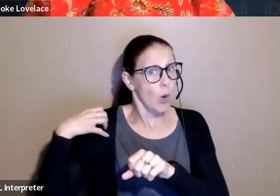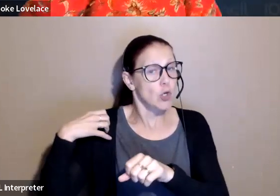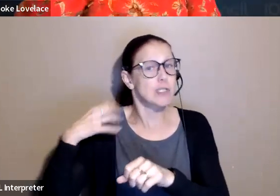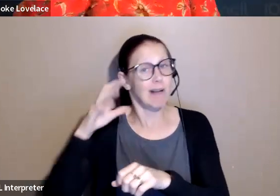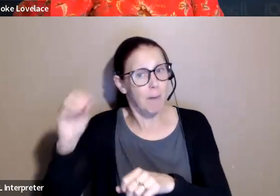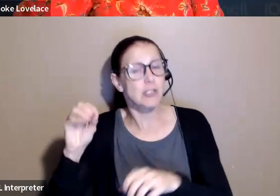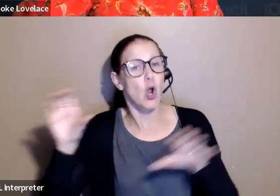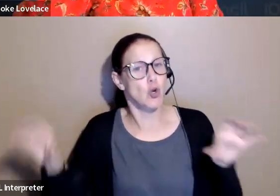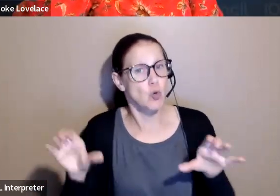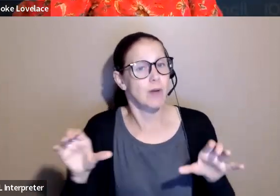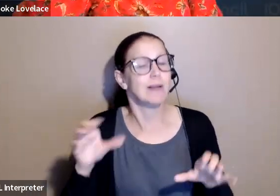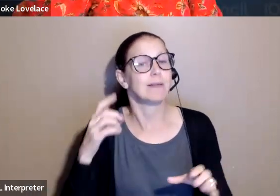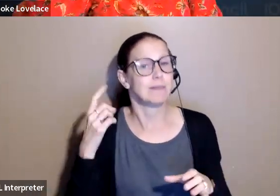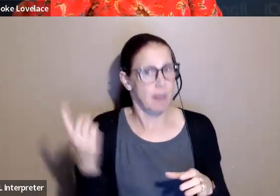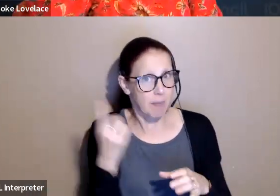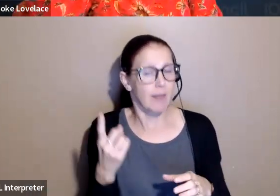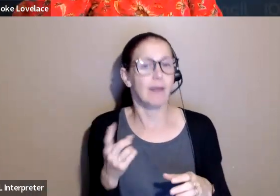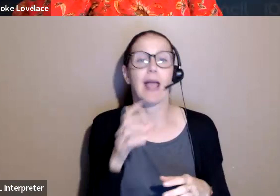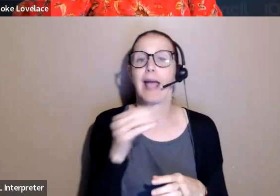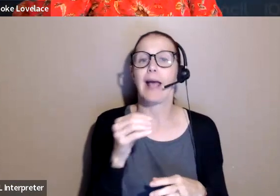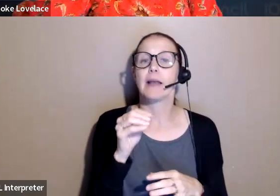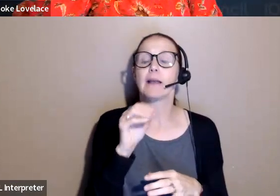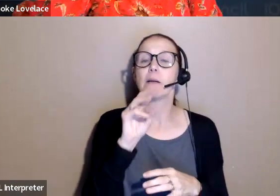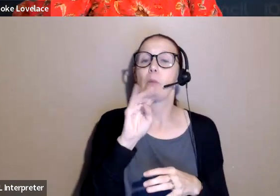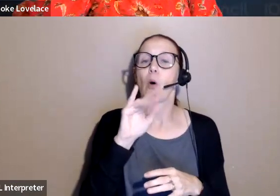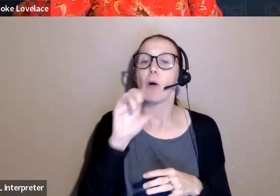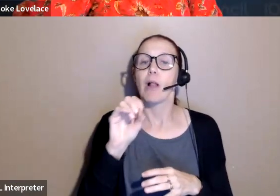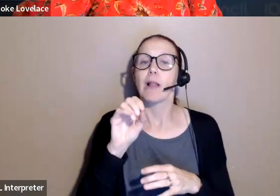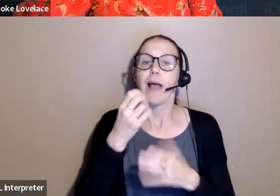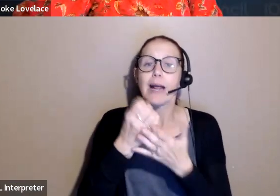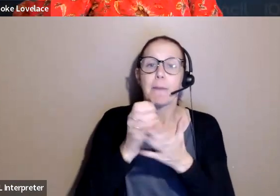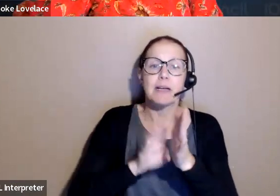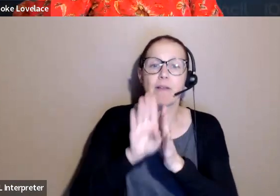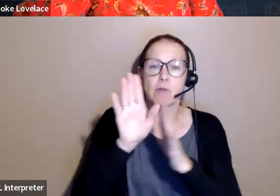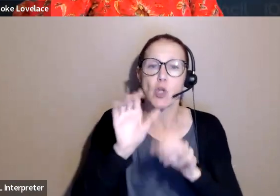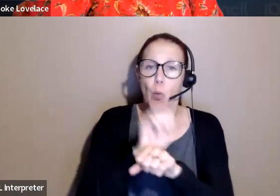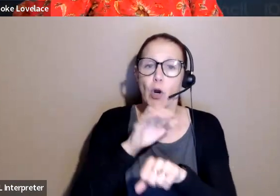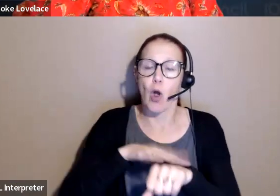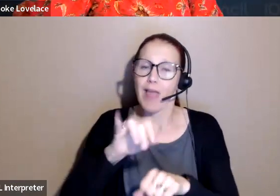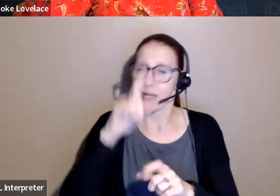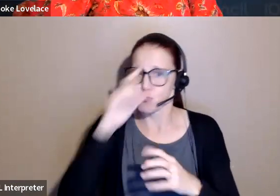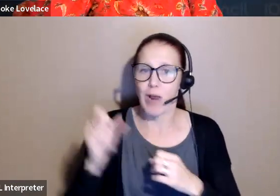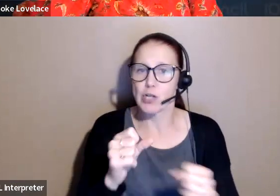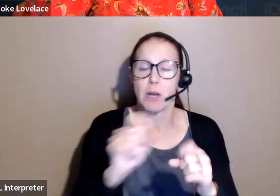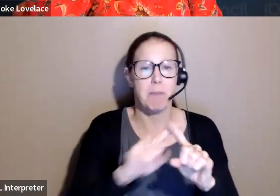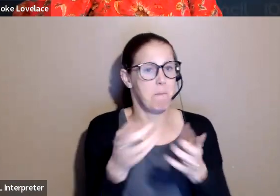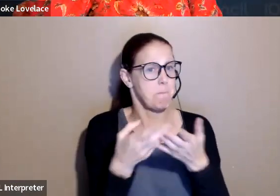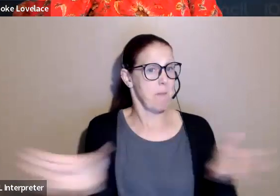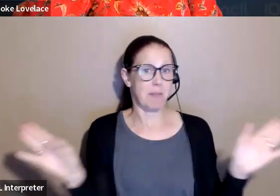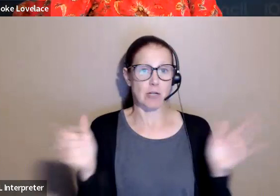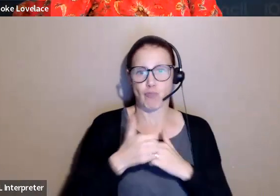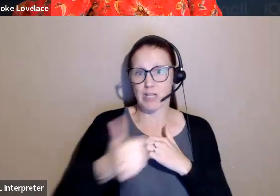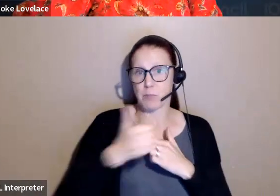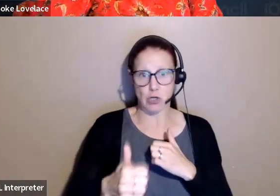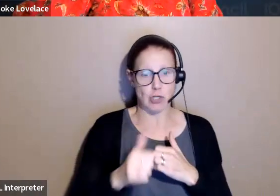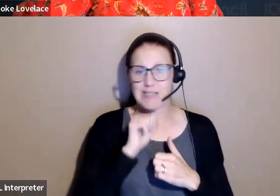local economic developers are working on those kind of strategies. But public transportation is not